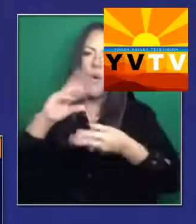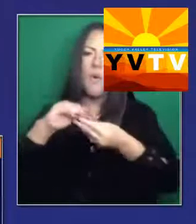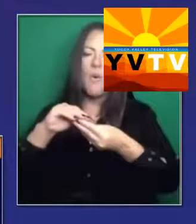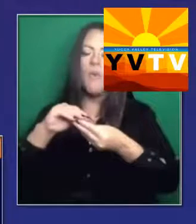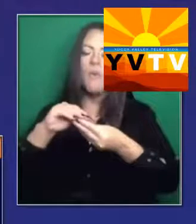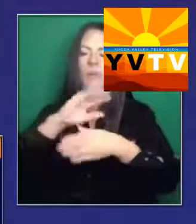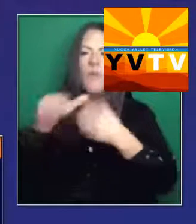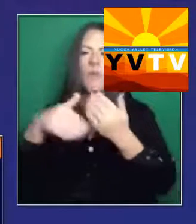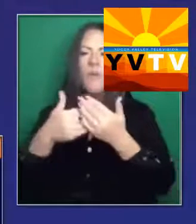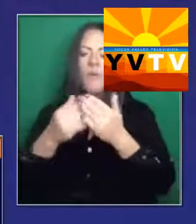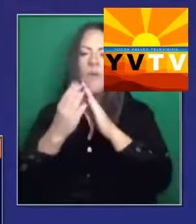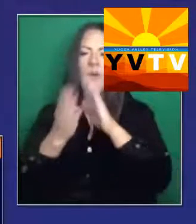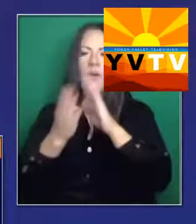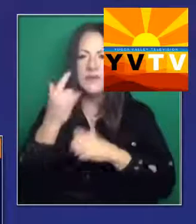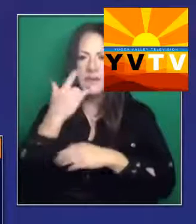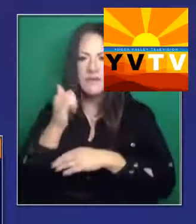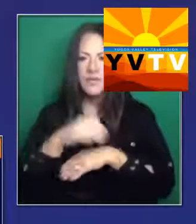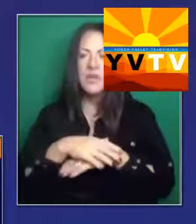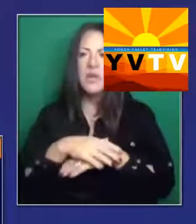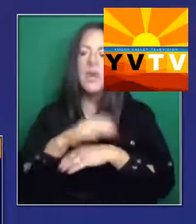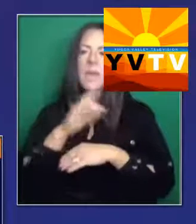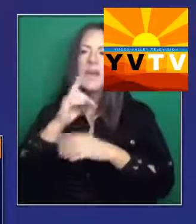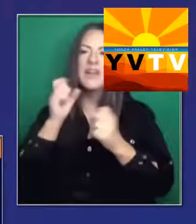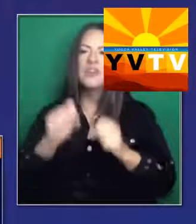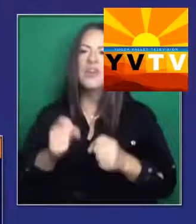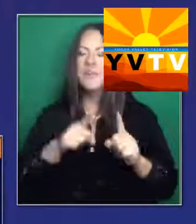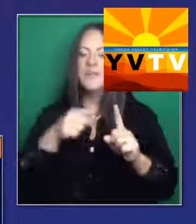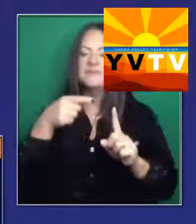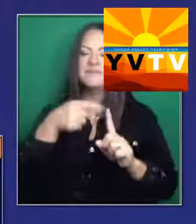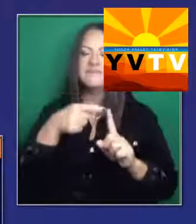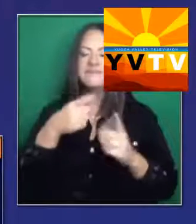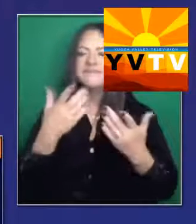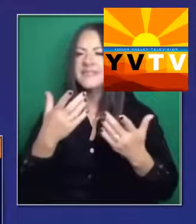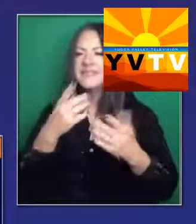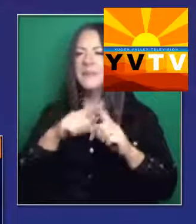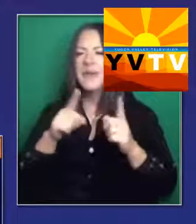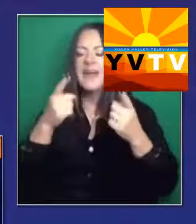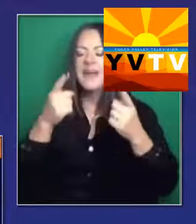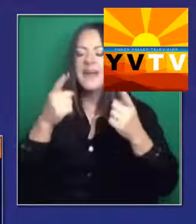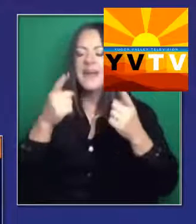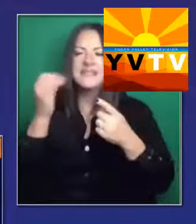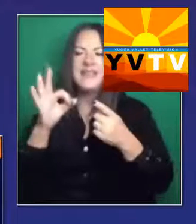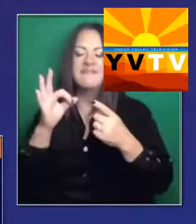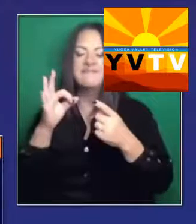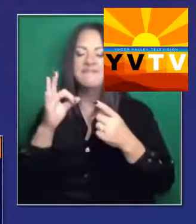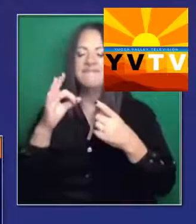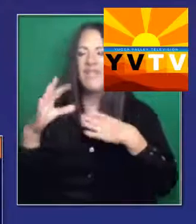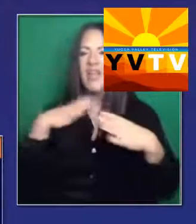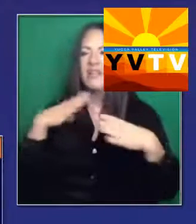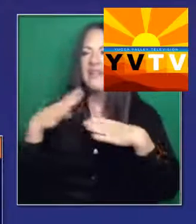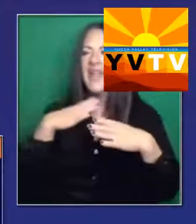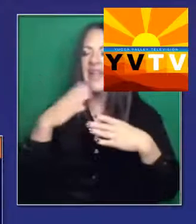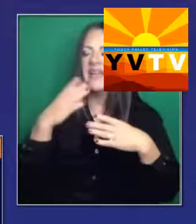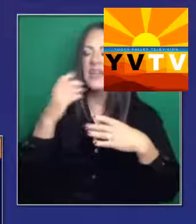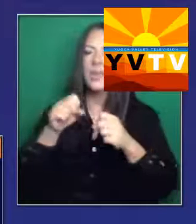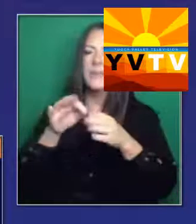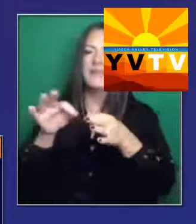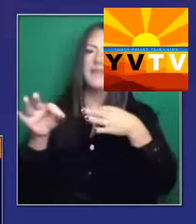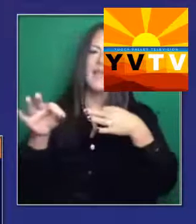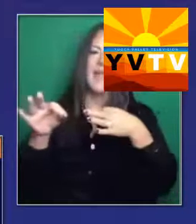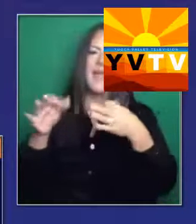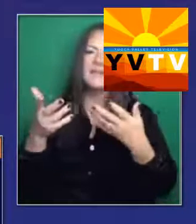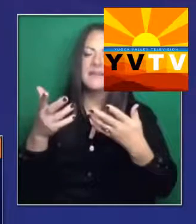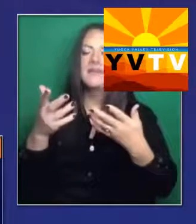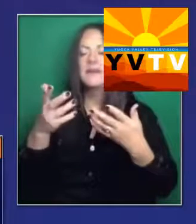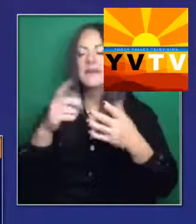more indicative of what occurred last week based upon, again, sort of the holiday lag in reporting. So that's why this week, it's a long way, forgive